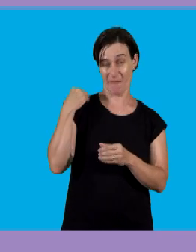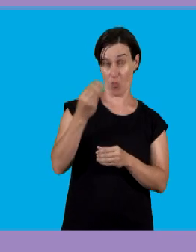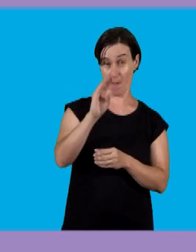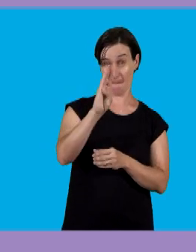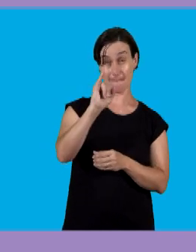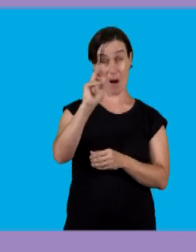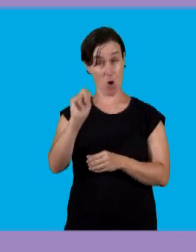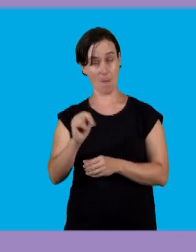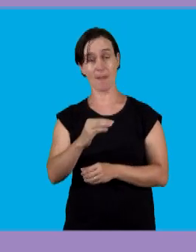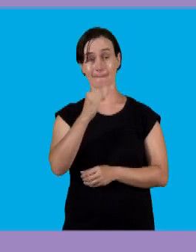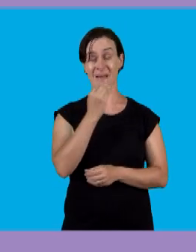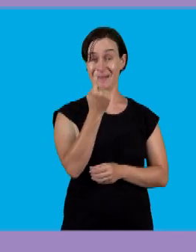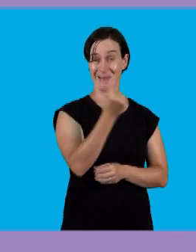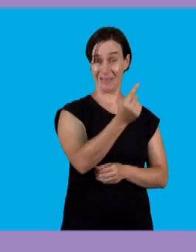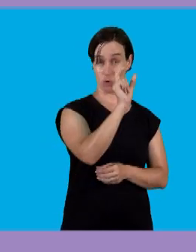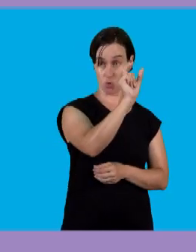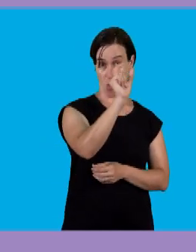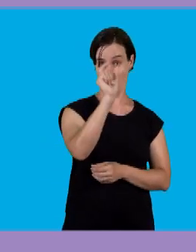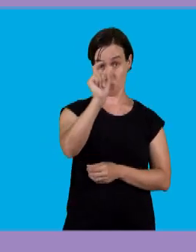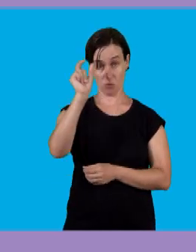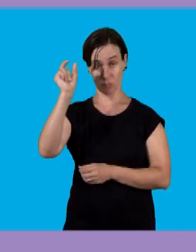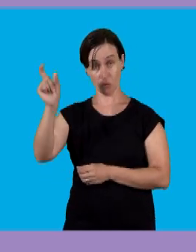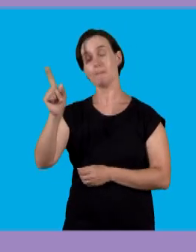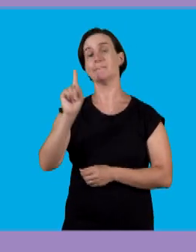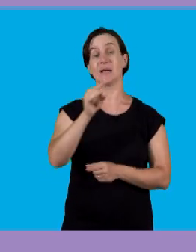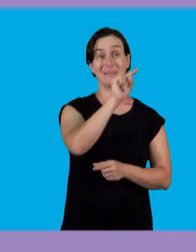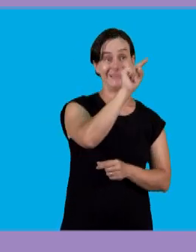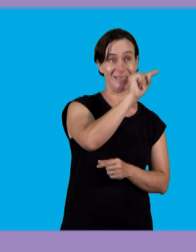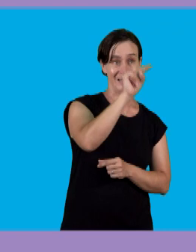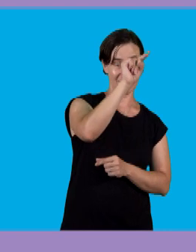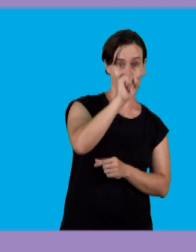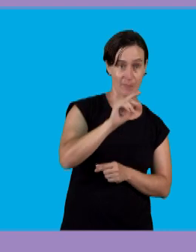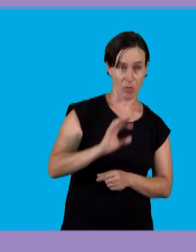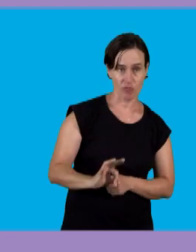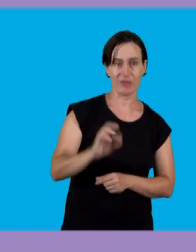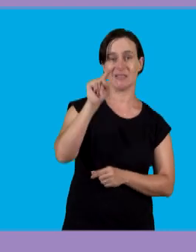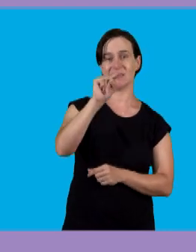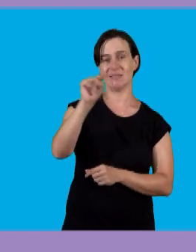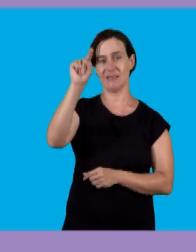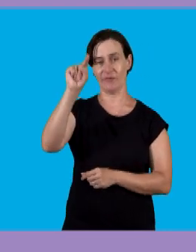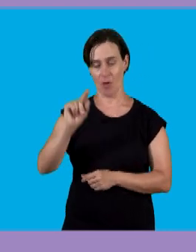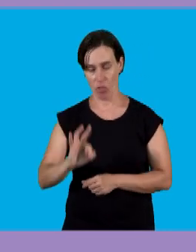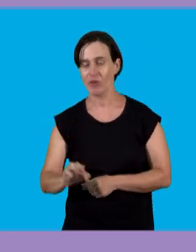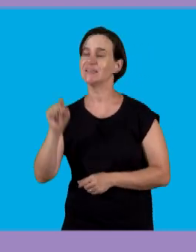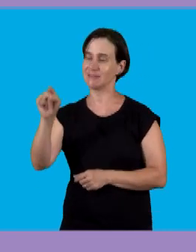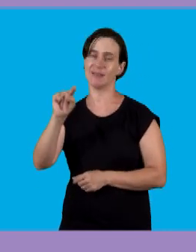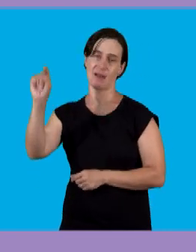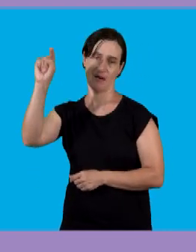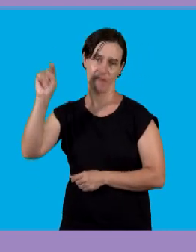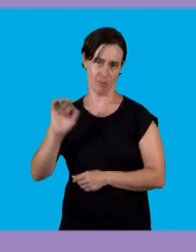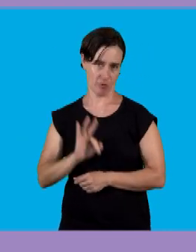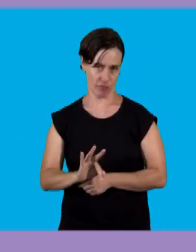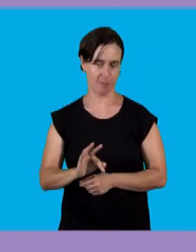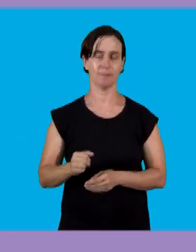the terms of the trinomial must divide by 3.